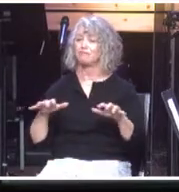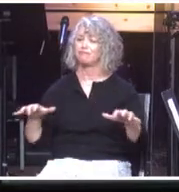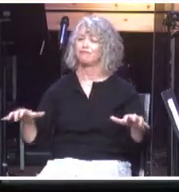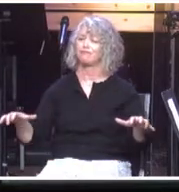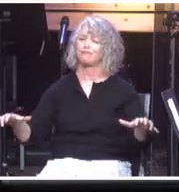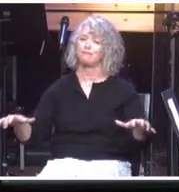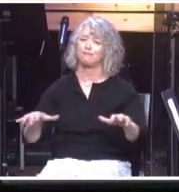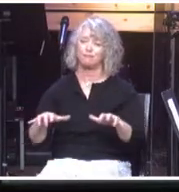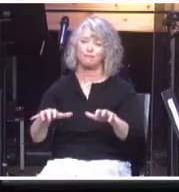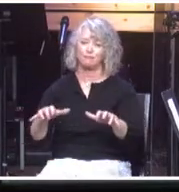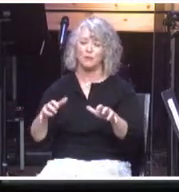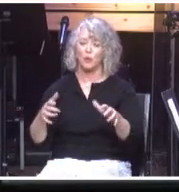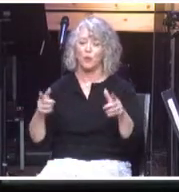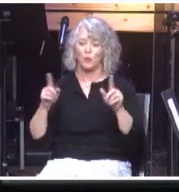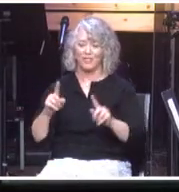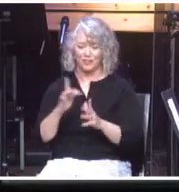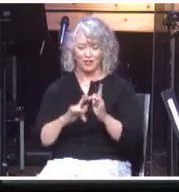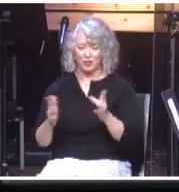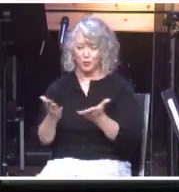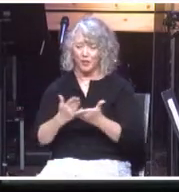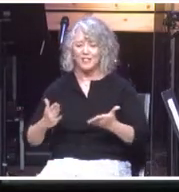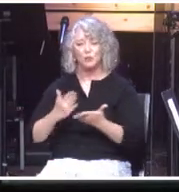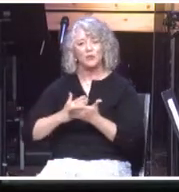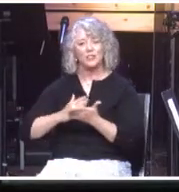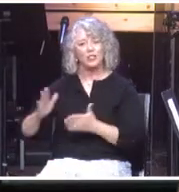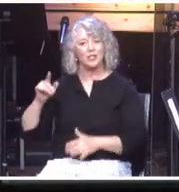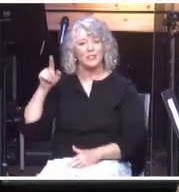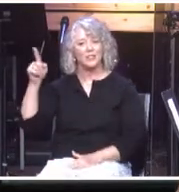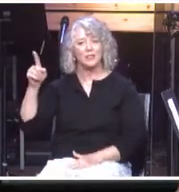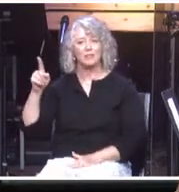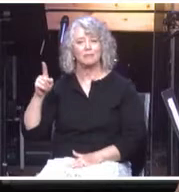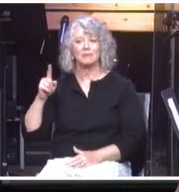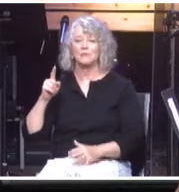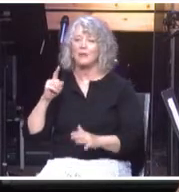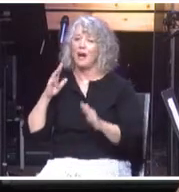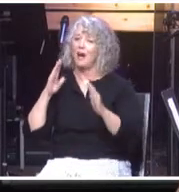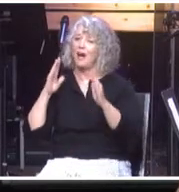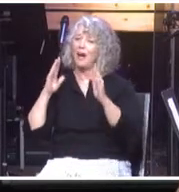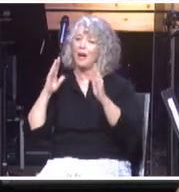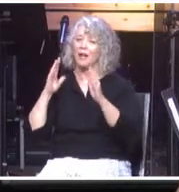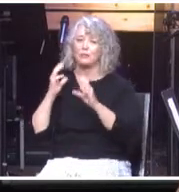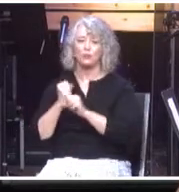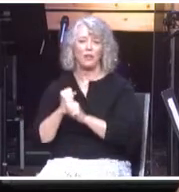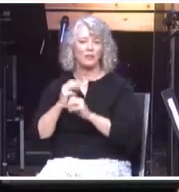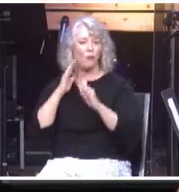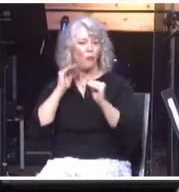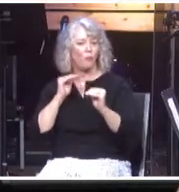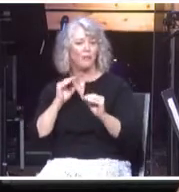They rejected their Messiah. I trust nobody here this morning would be like them.